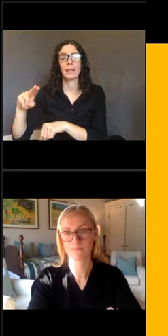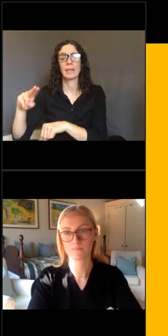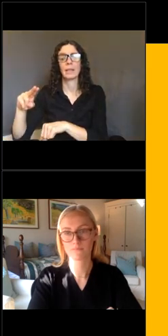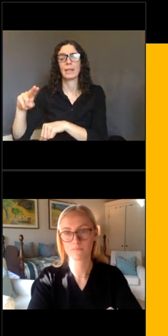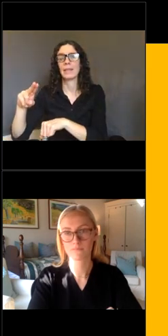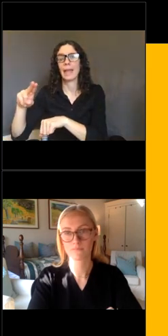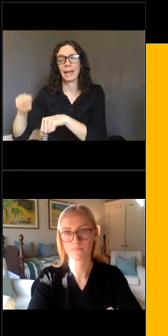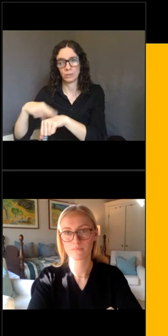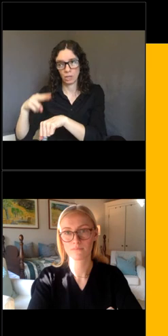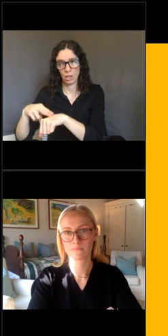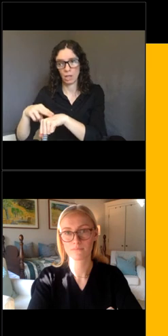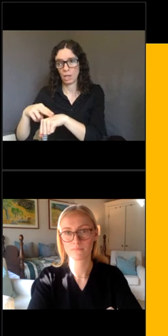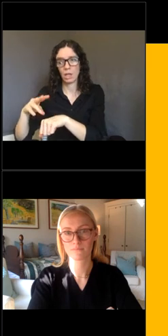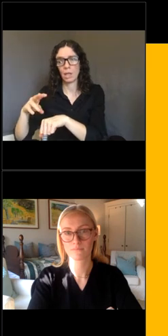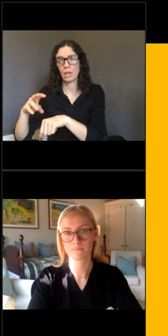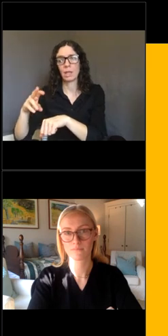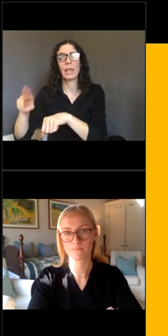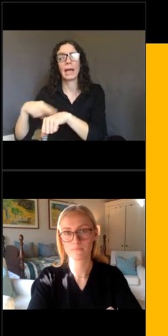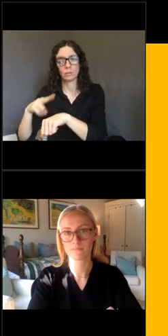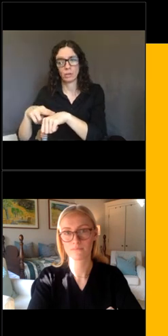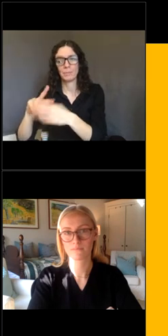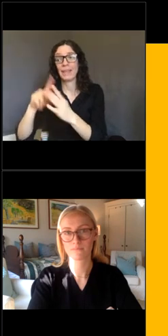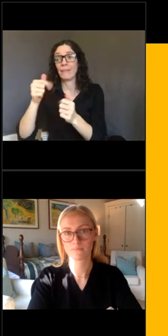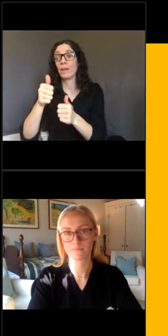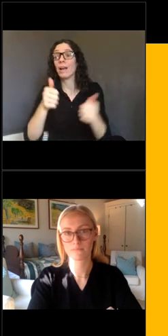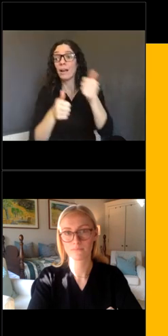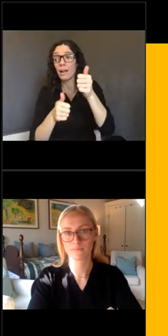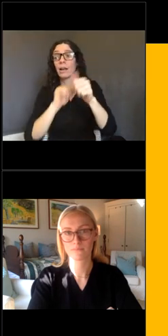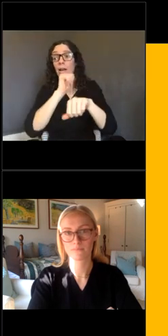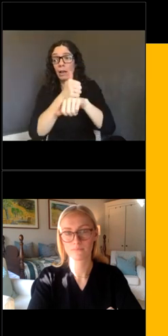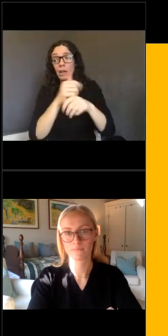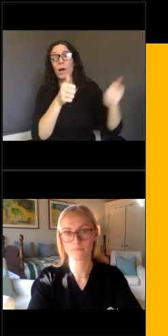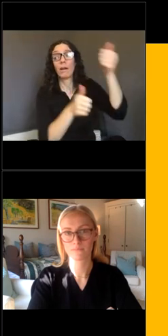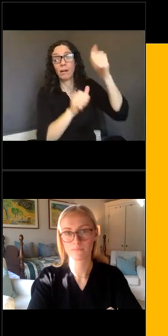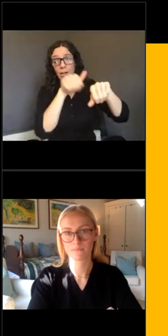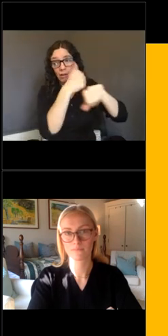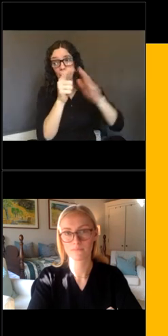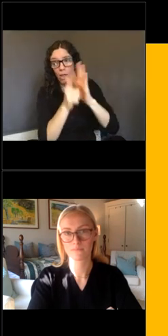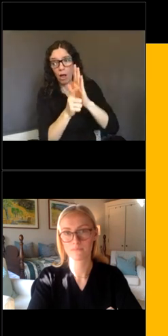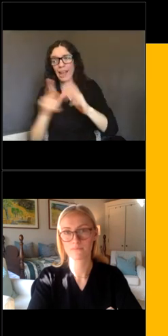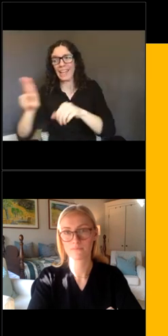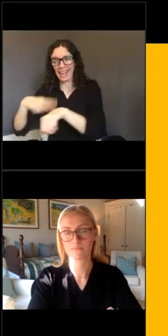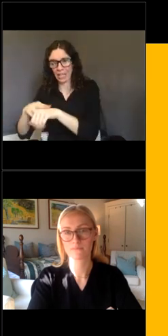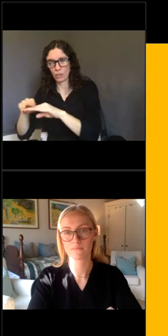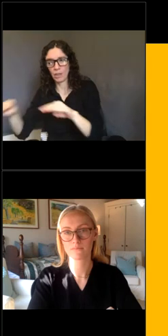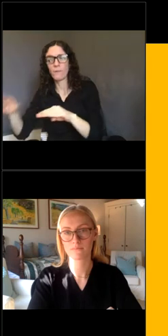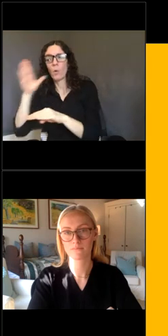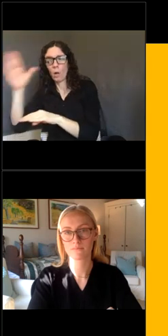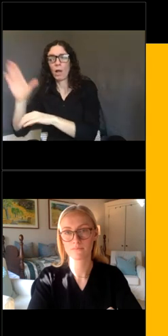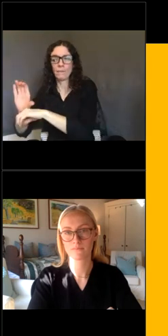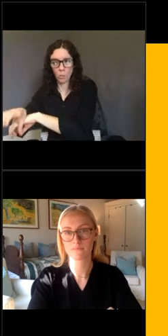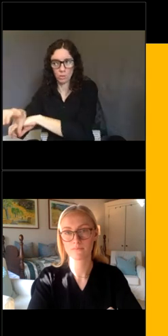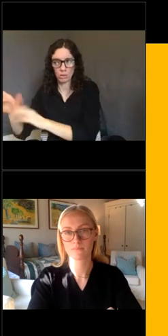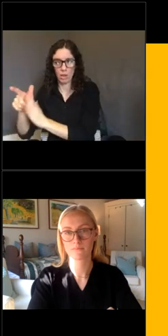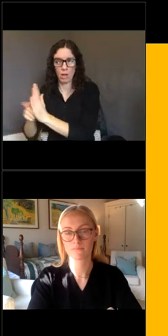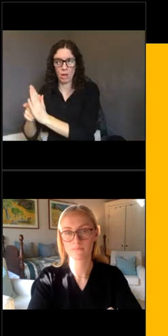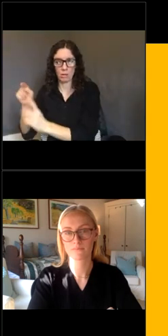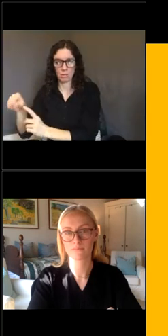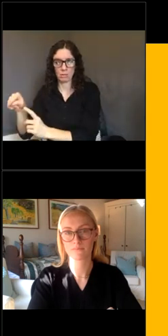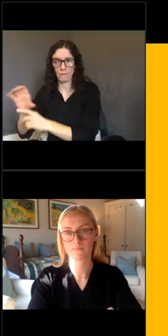that we need to be looking toward. I wanted to just briefly highlight additional